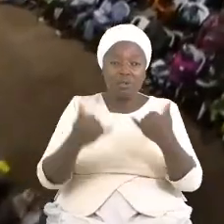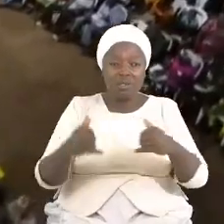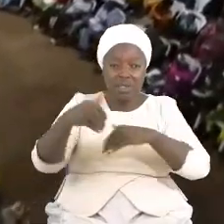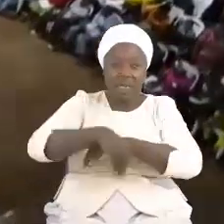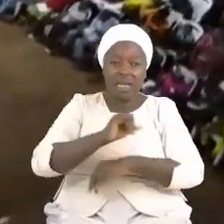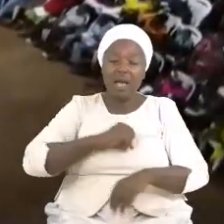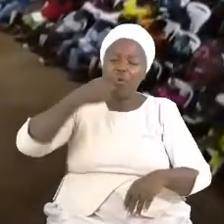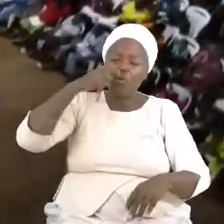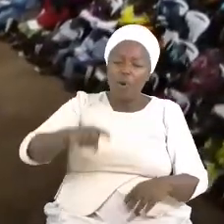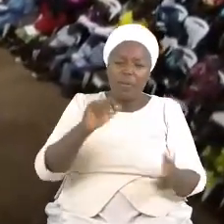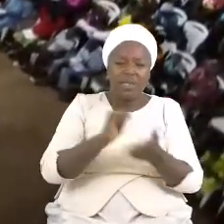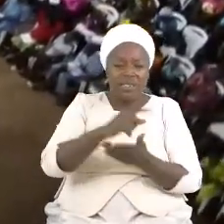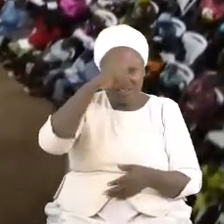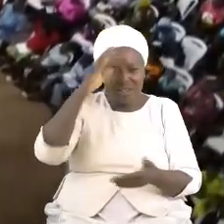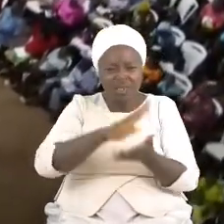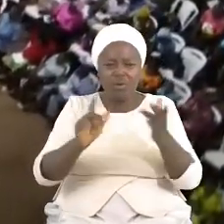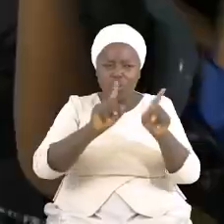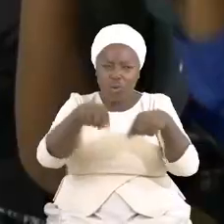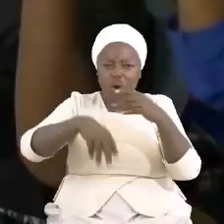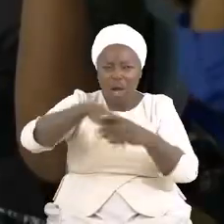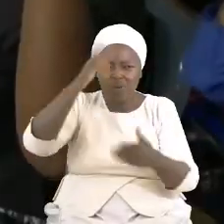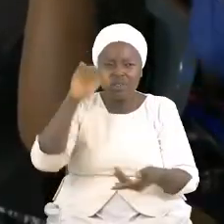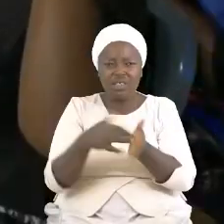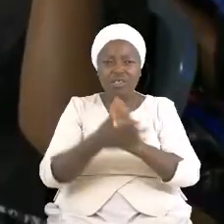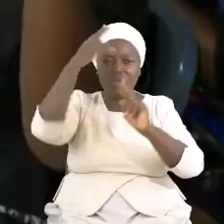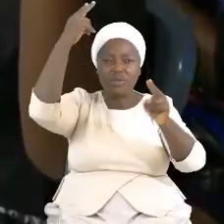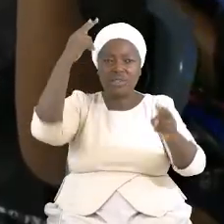that shadow, get out in Jesus' name.